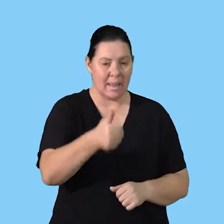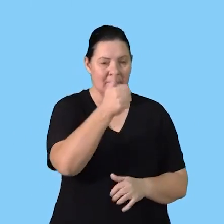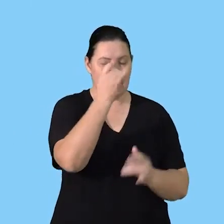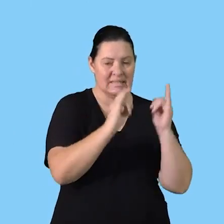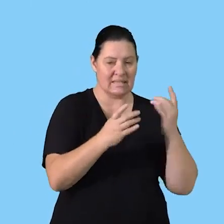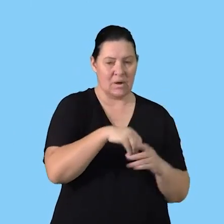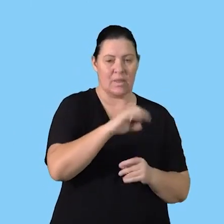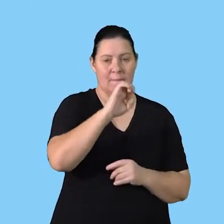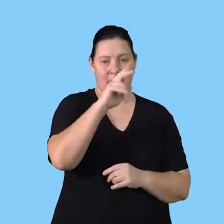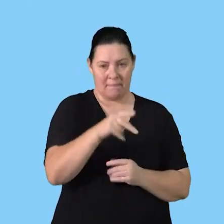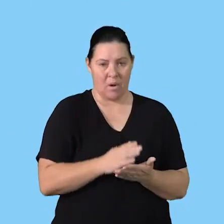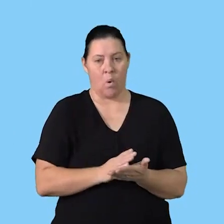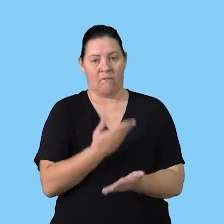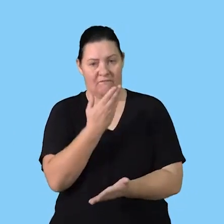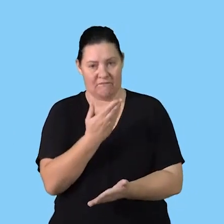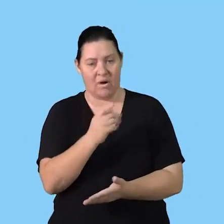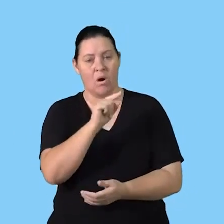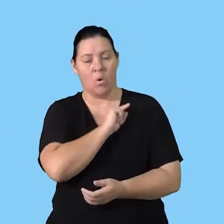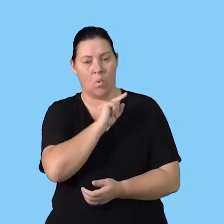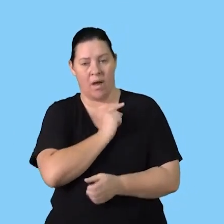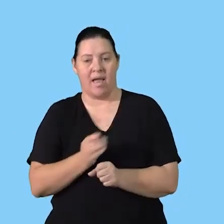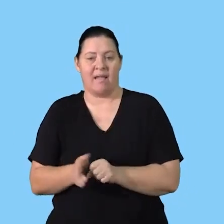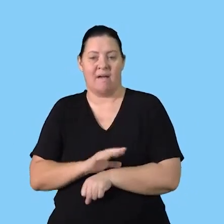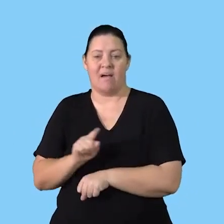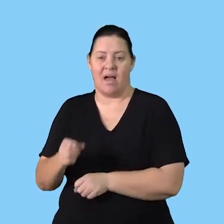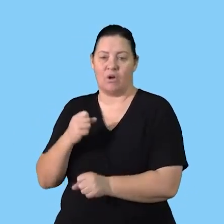cities on the map has been removed since it is